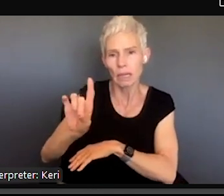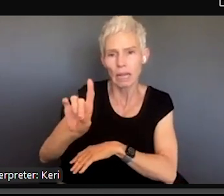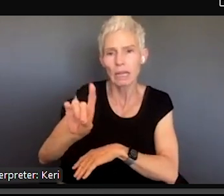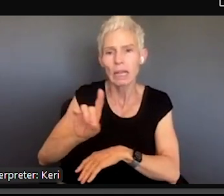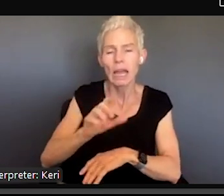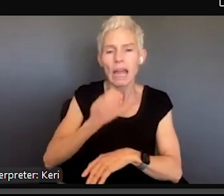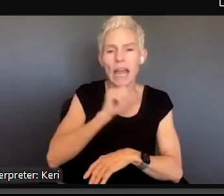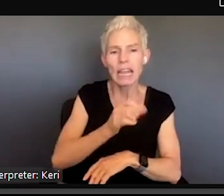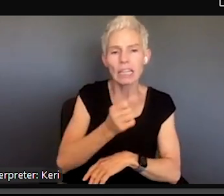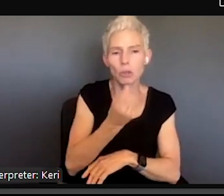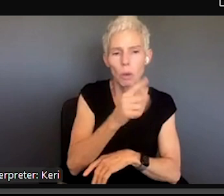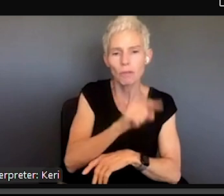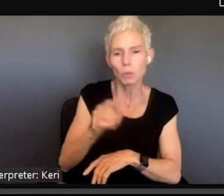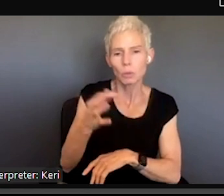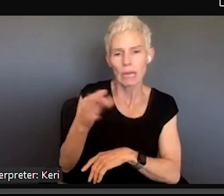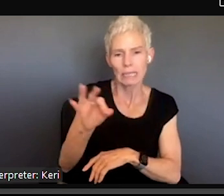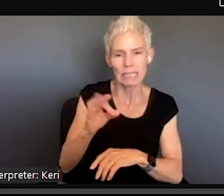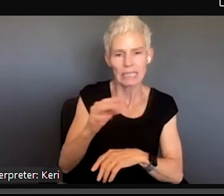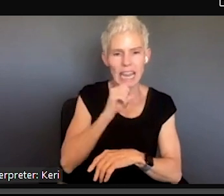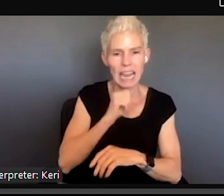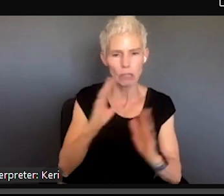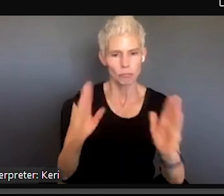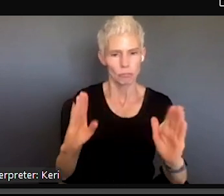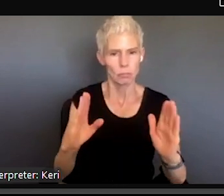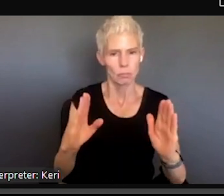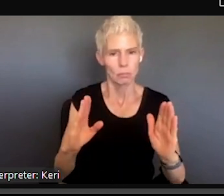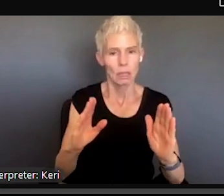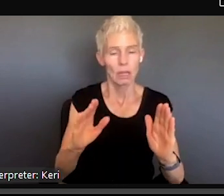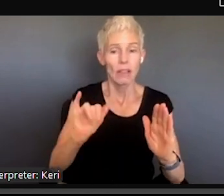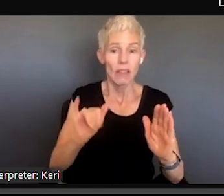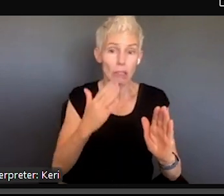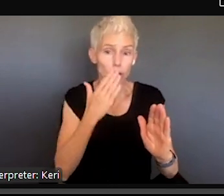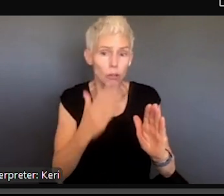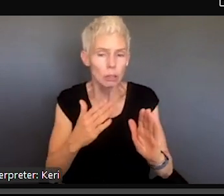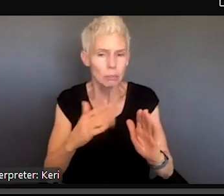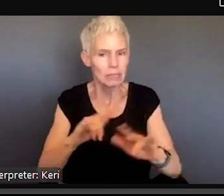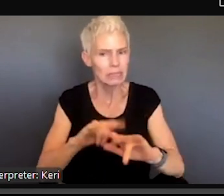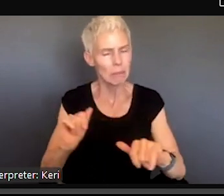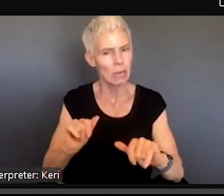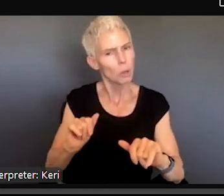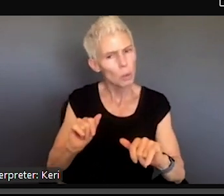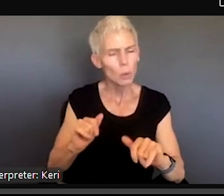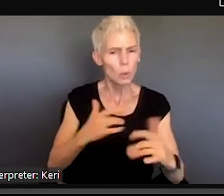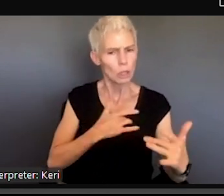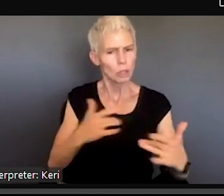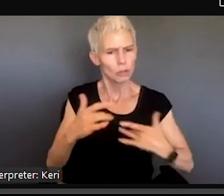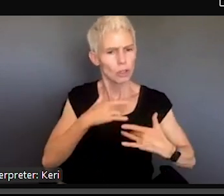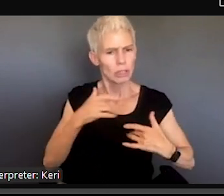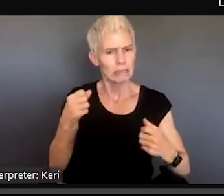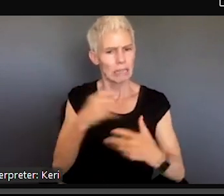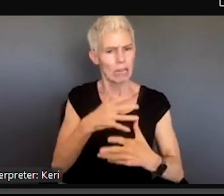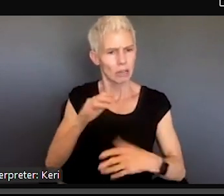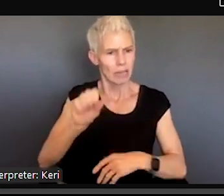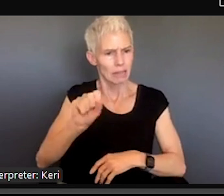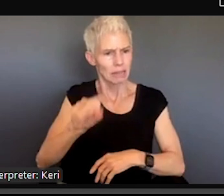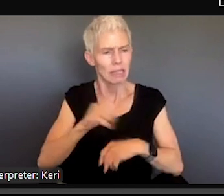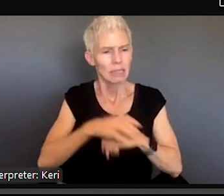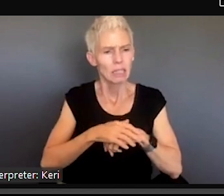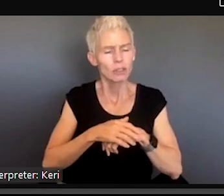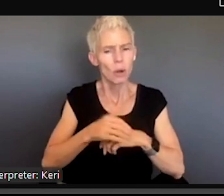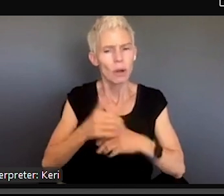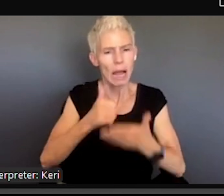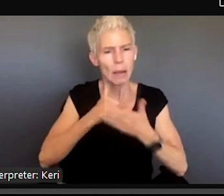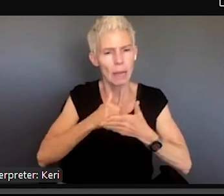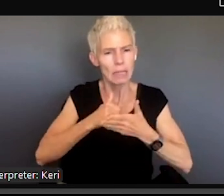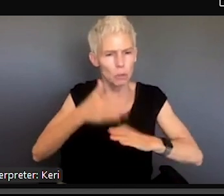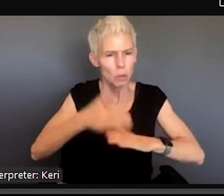to 19-year-olds, which is good and scary at the same time, which led us to work on some things. But it